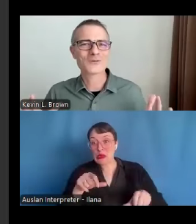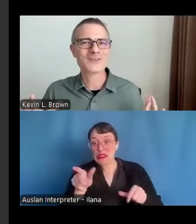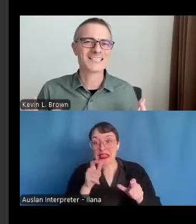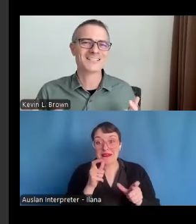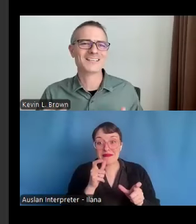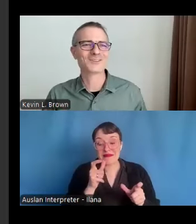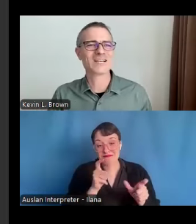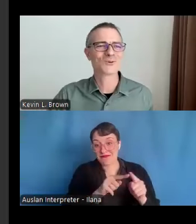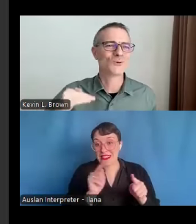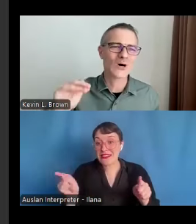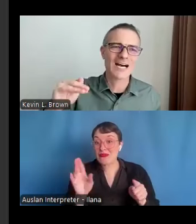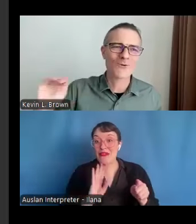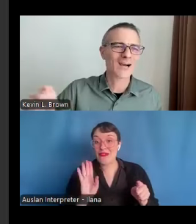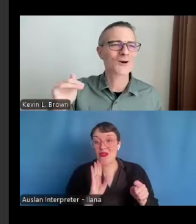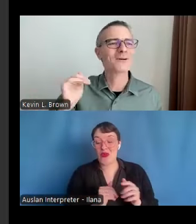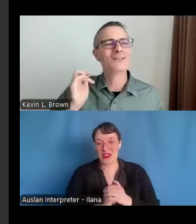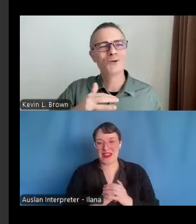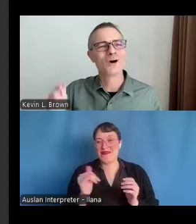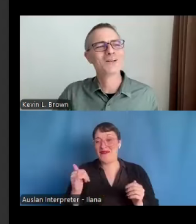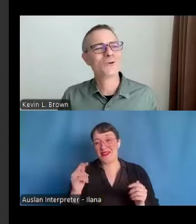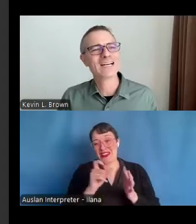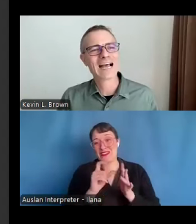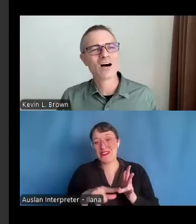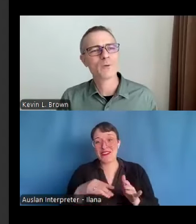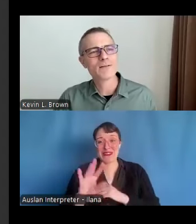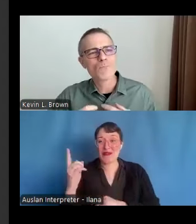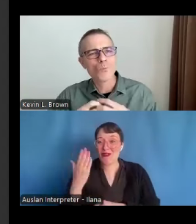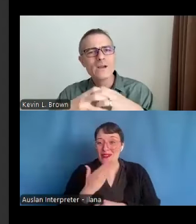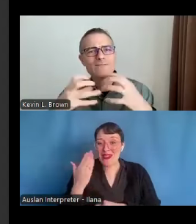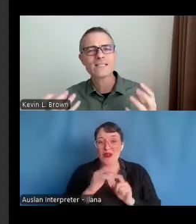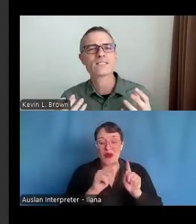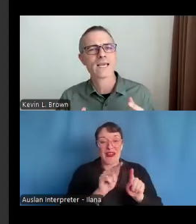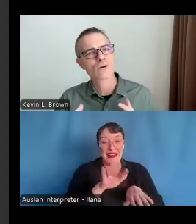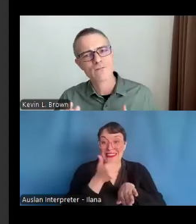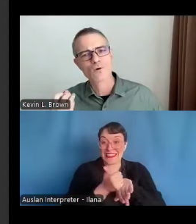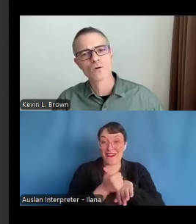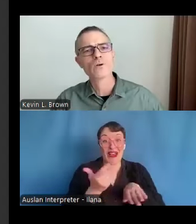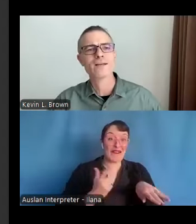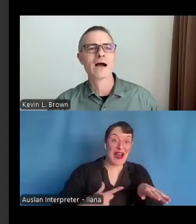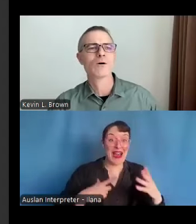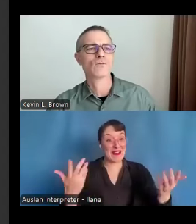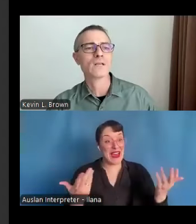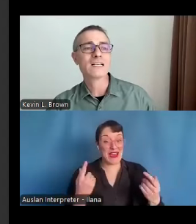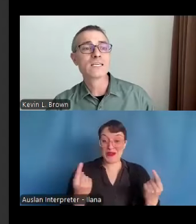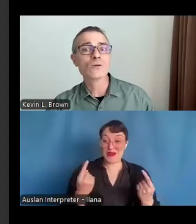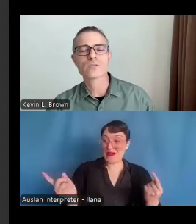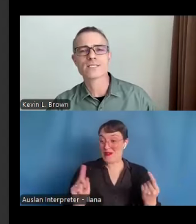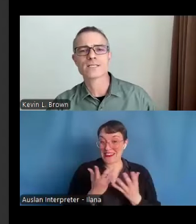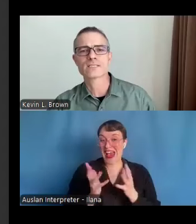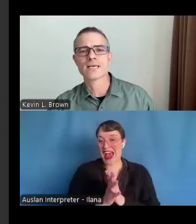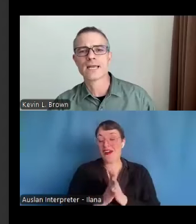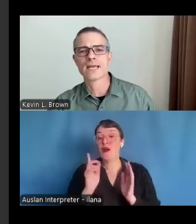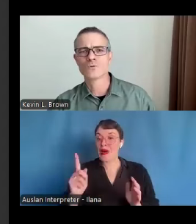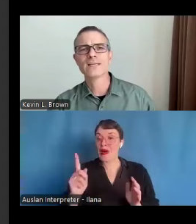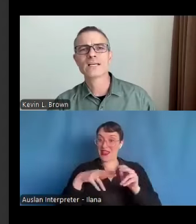similar things in grade school: why, where, who, what, when, and how. But weaving these together can form a really powerful single